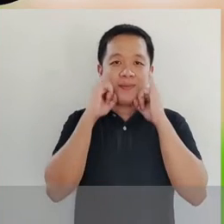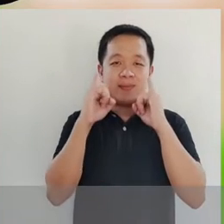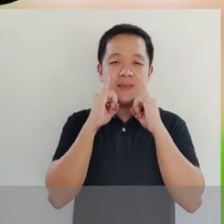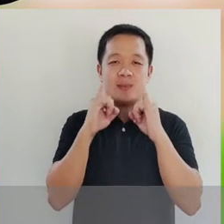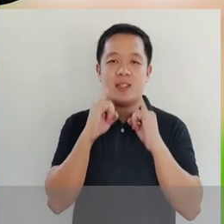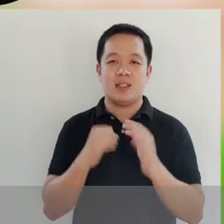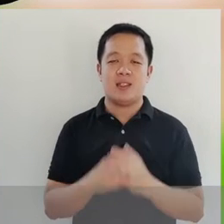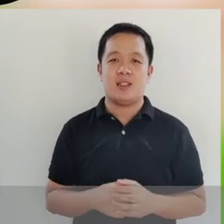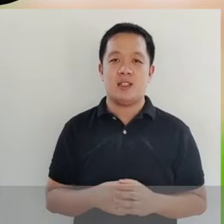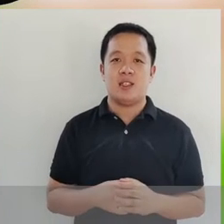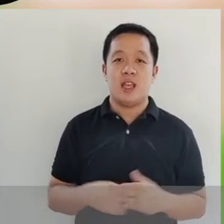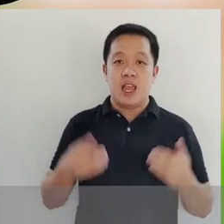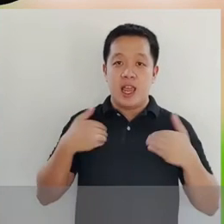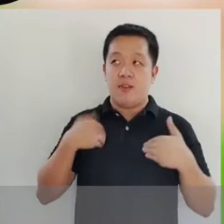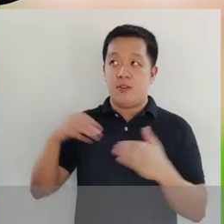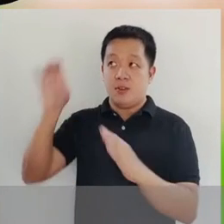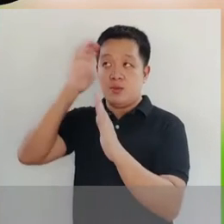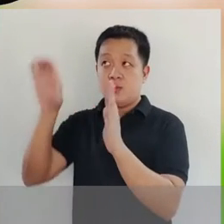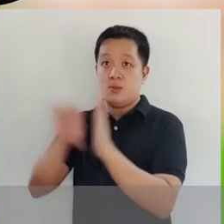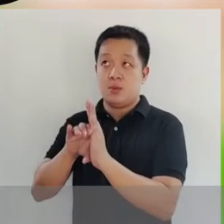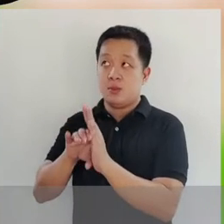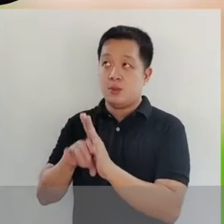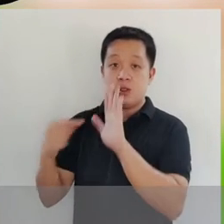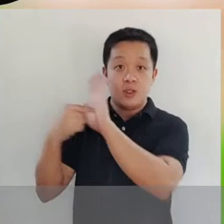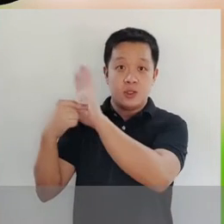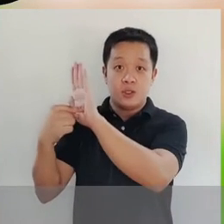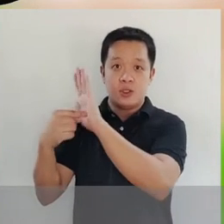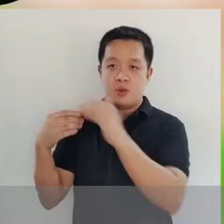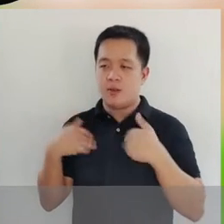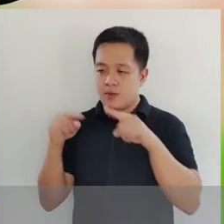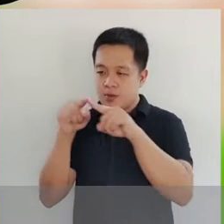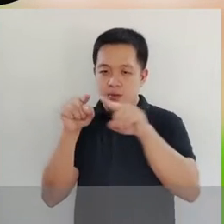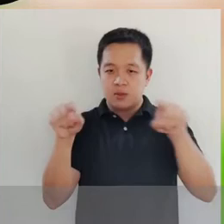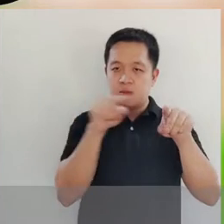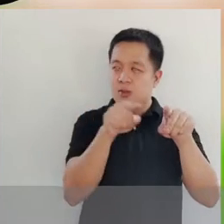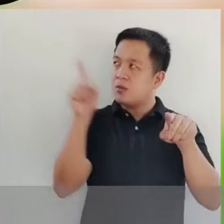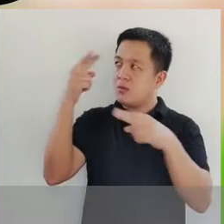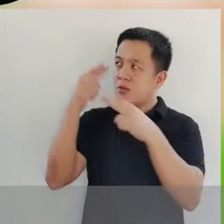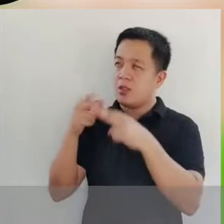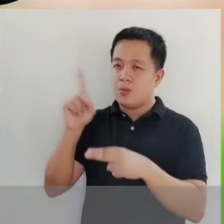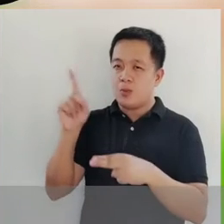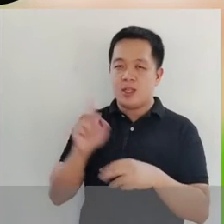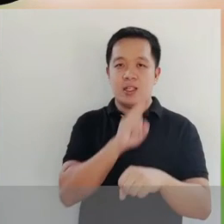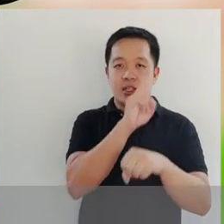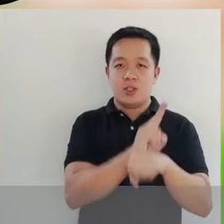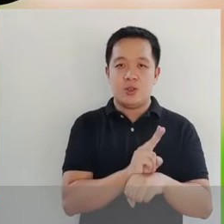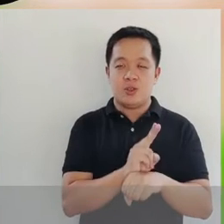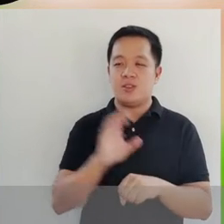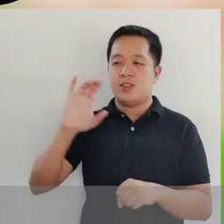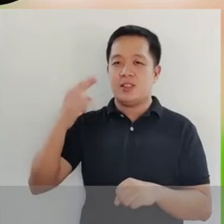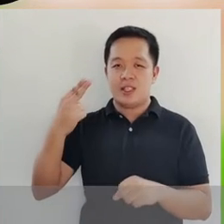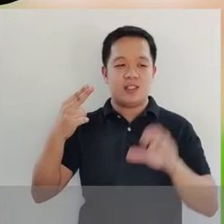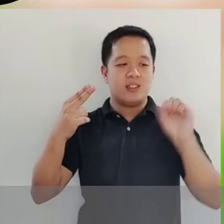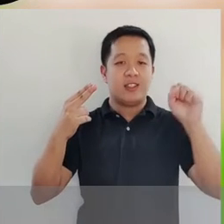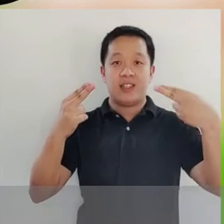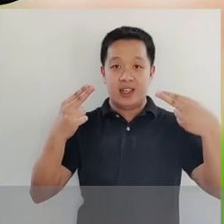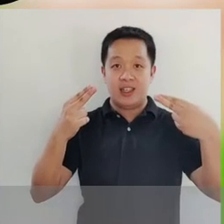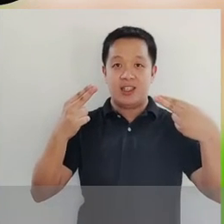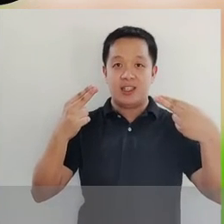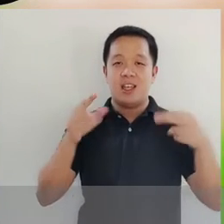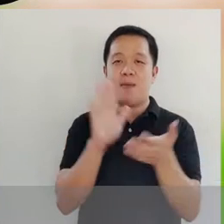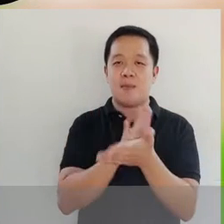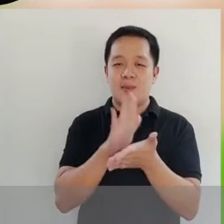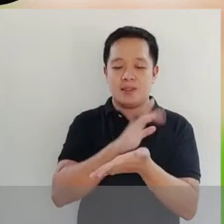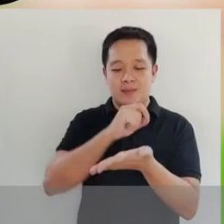Directions. Write CH or SH on the blank to reveal the name of the given objects. Write